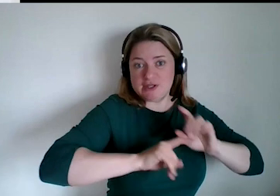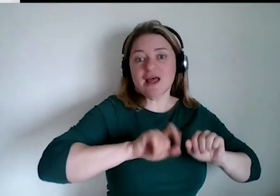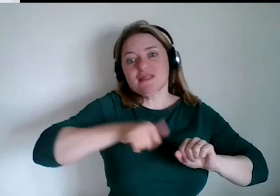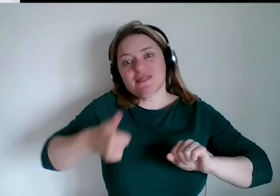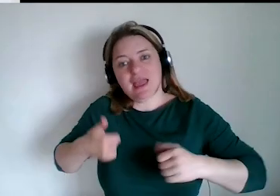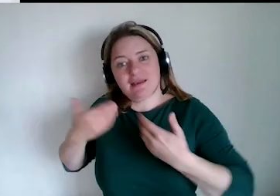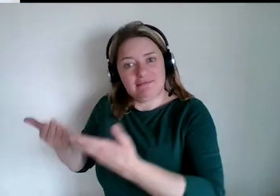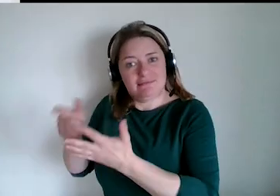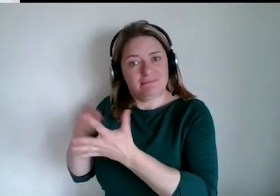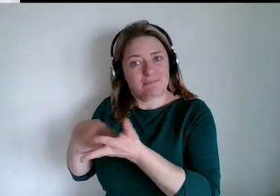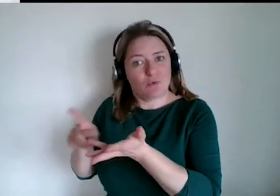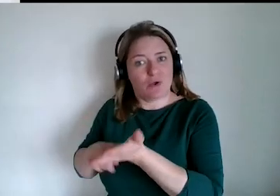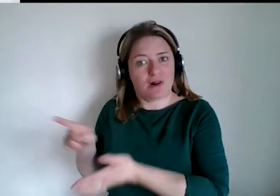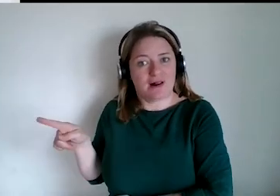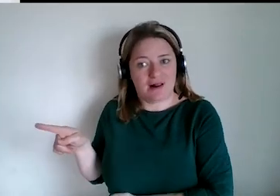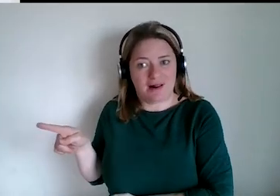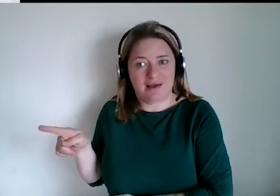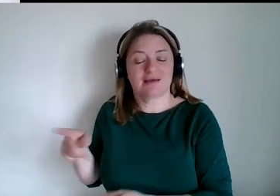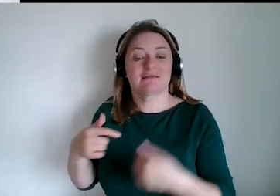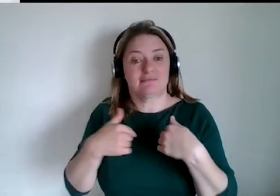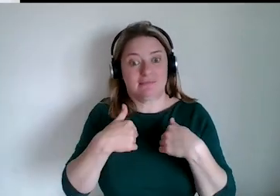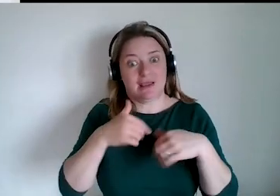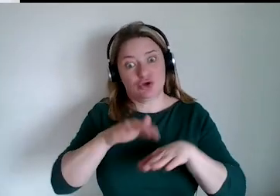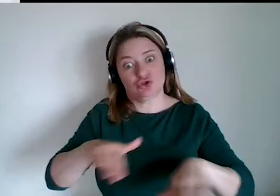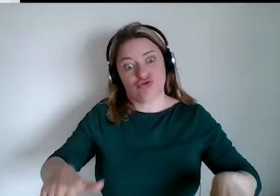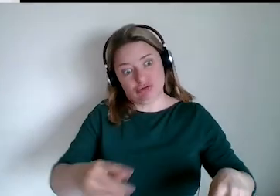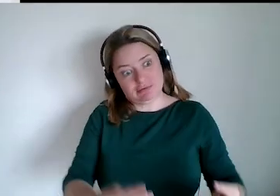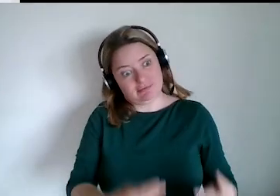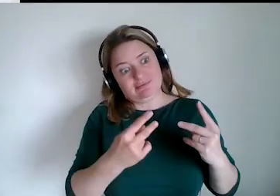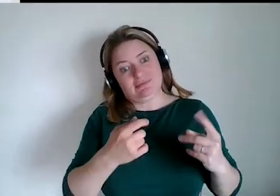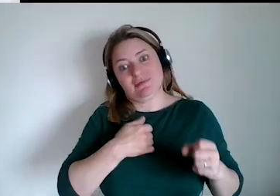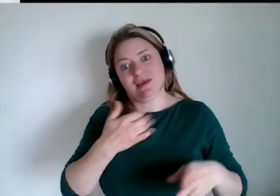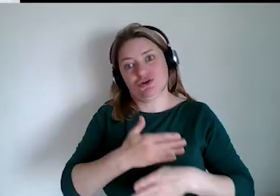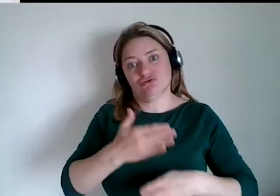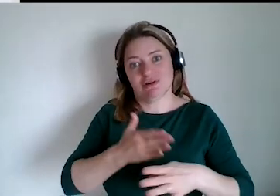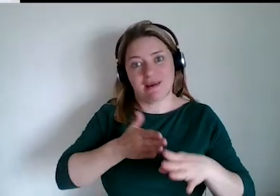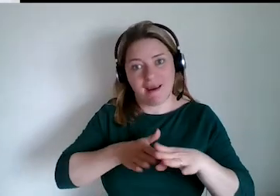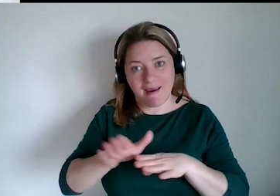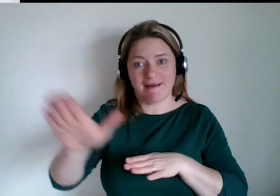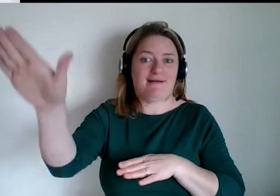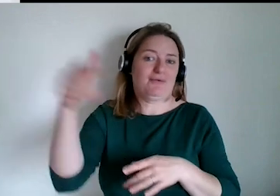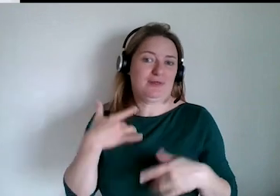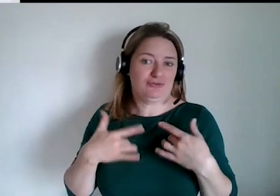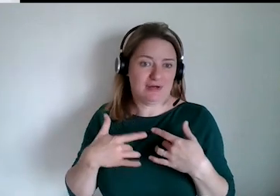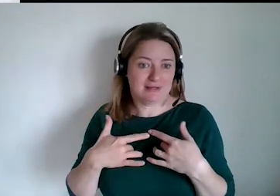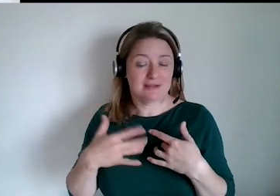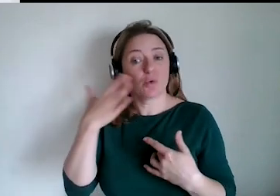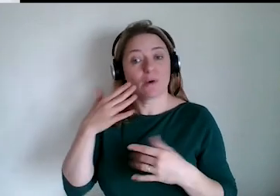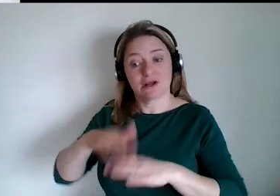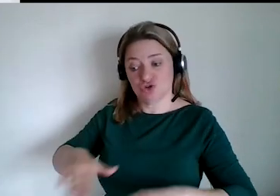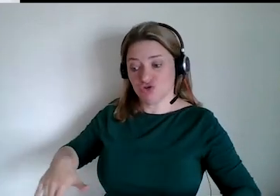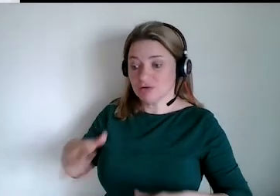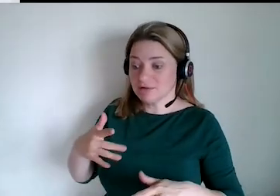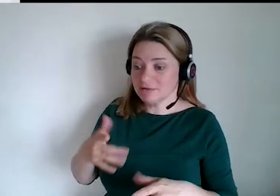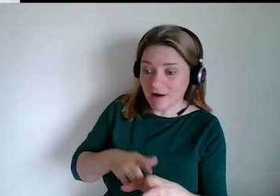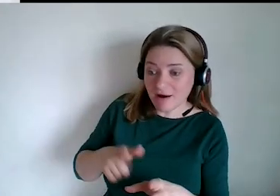So my children, watched my career with interest. And one of the things that used to happen a lot in my household when the kids were